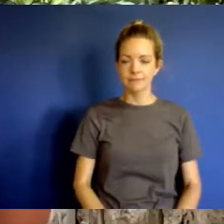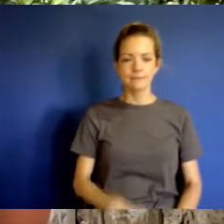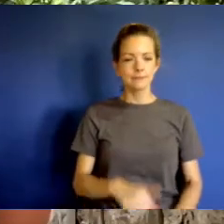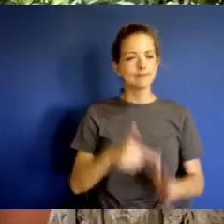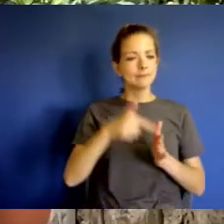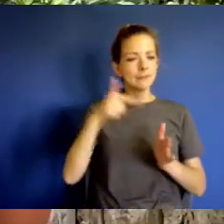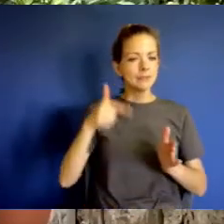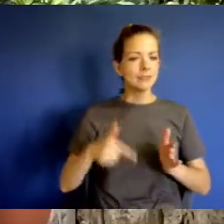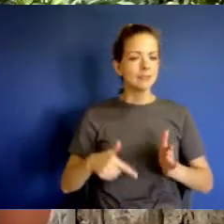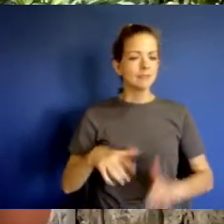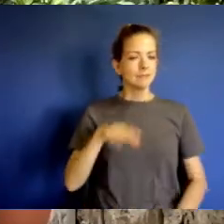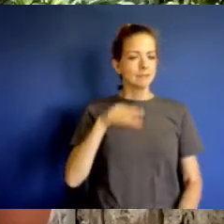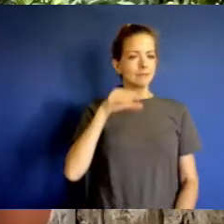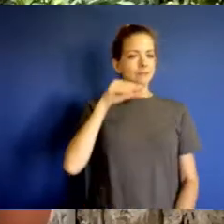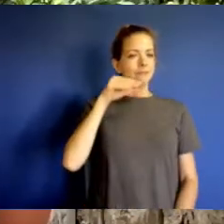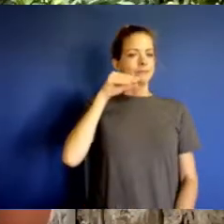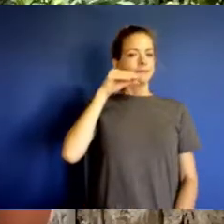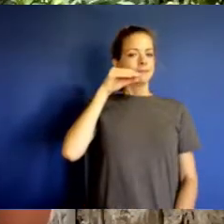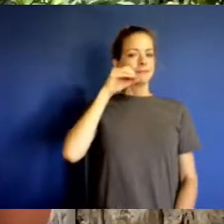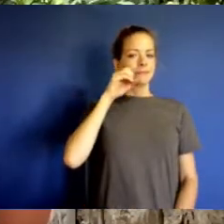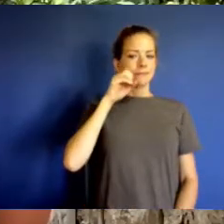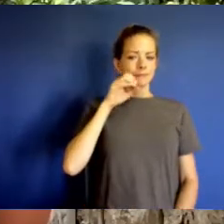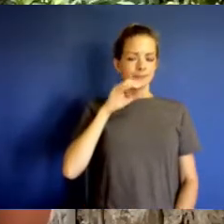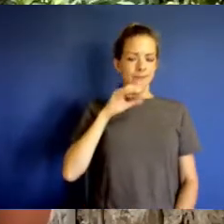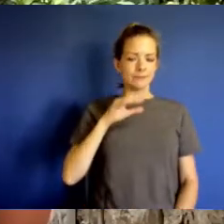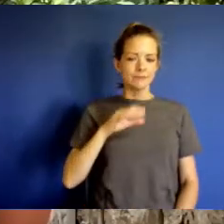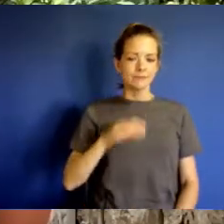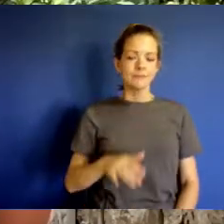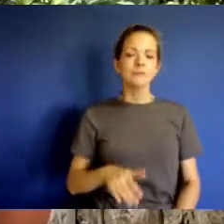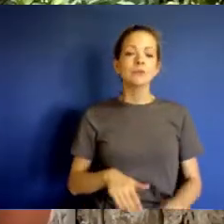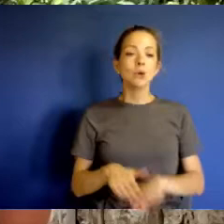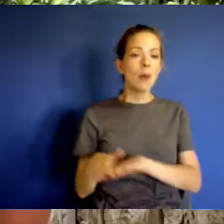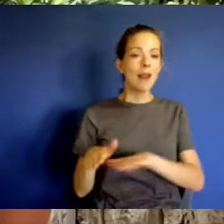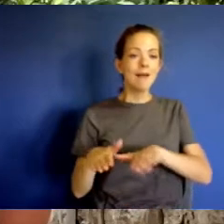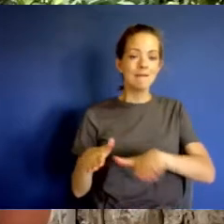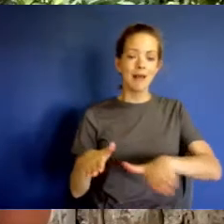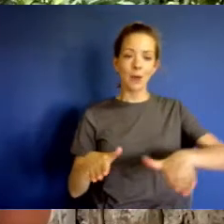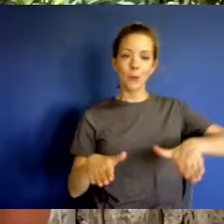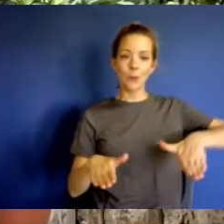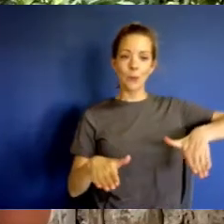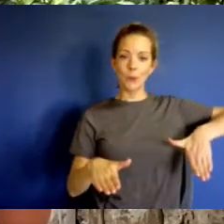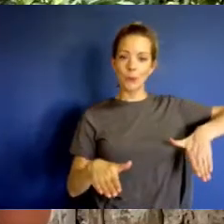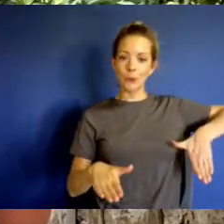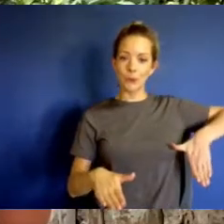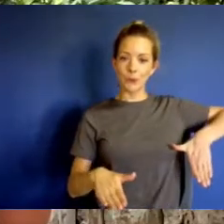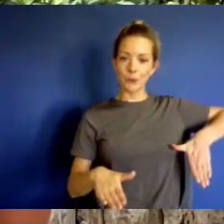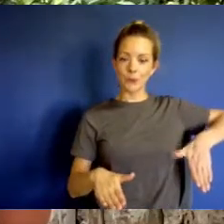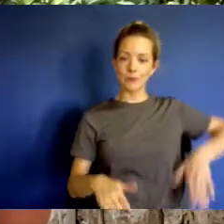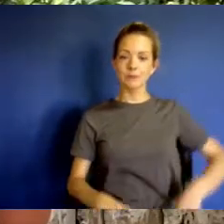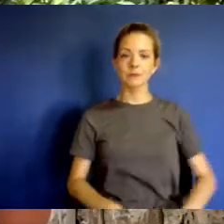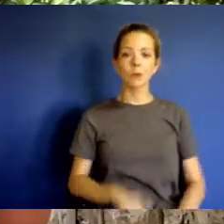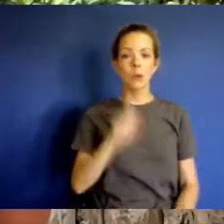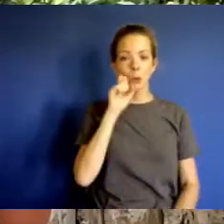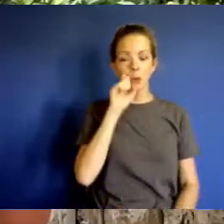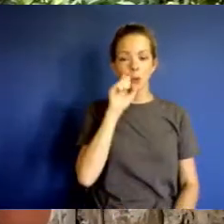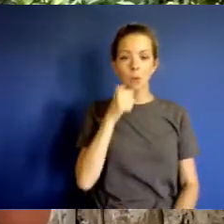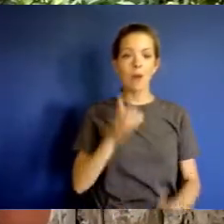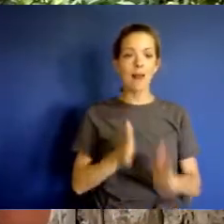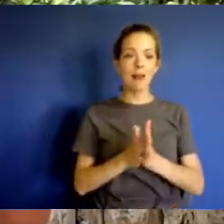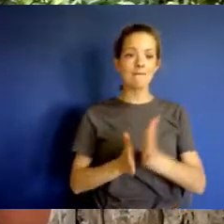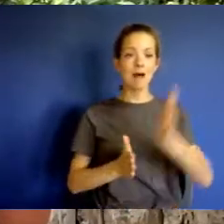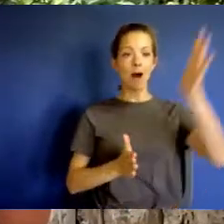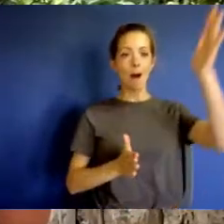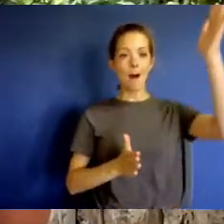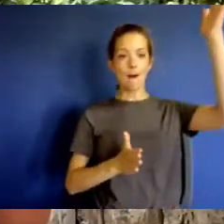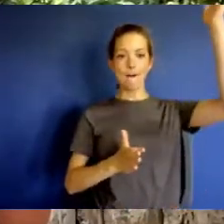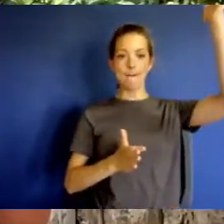Nice deep breaths. I'm going to extend the left leg. And we're going to open out, left